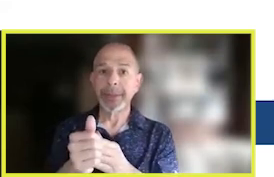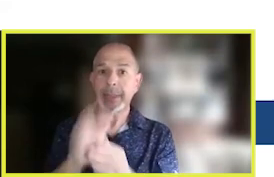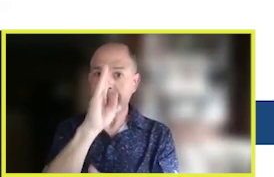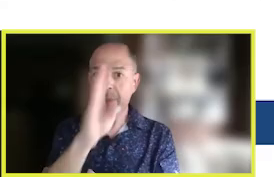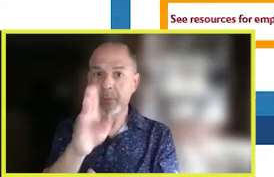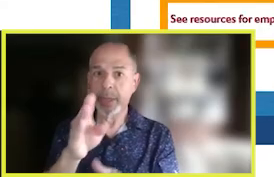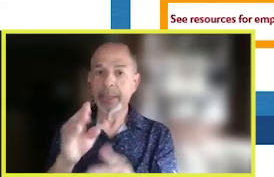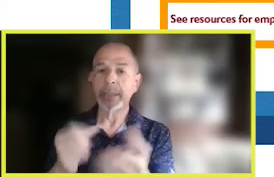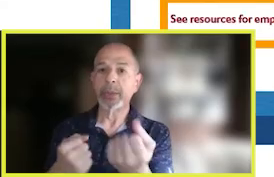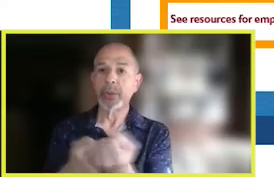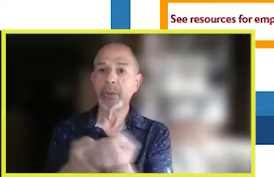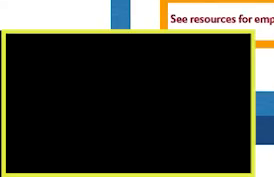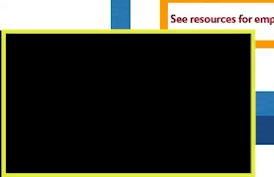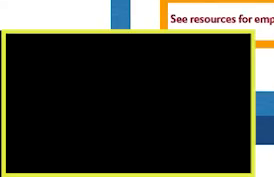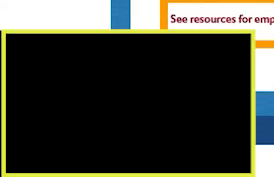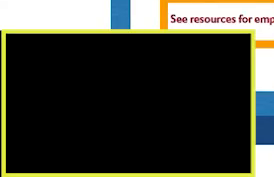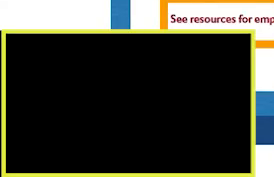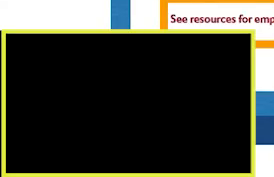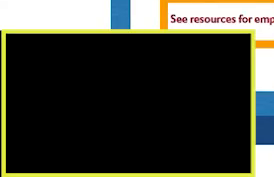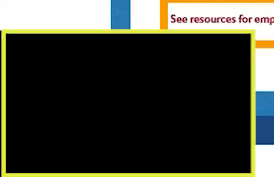Next slide, please.